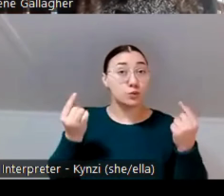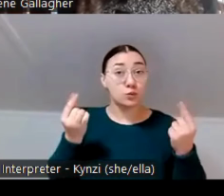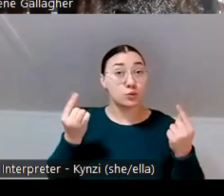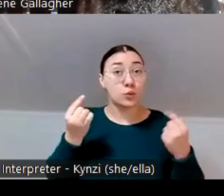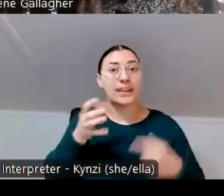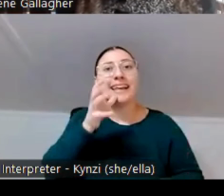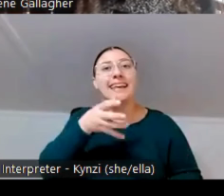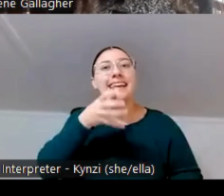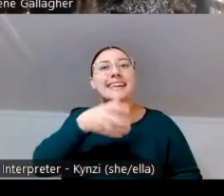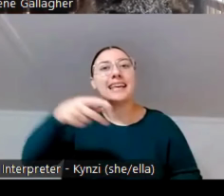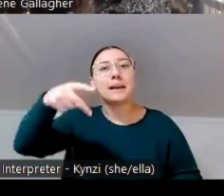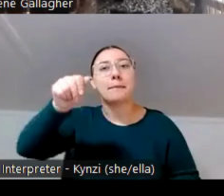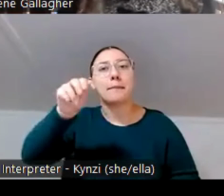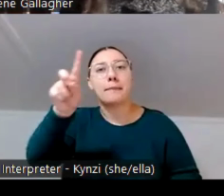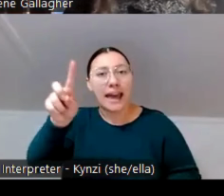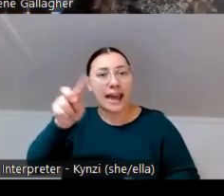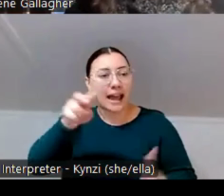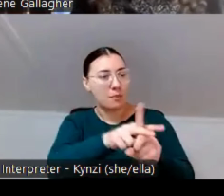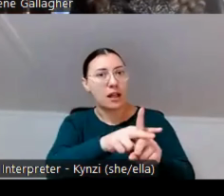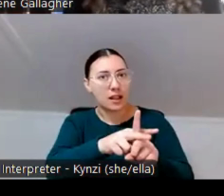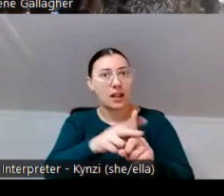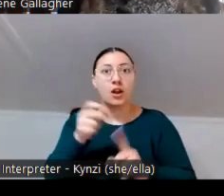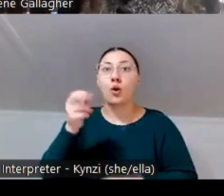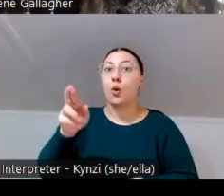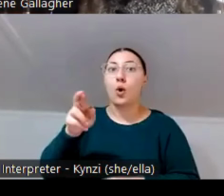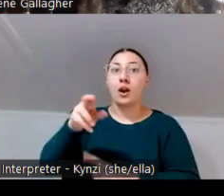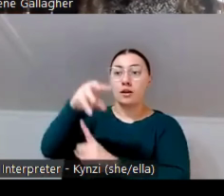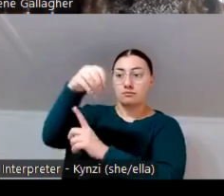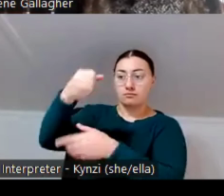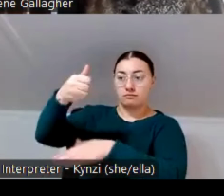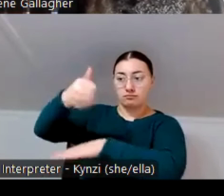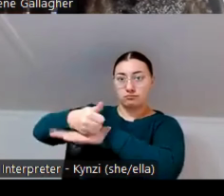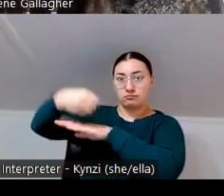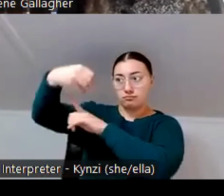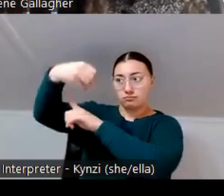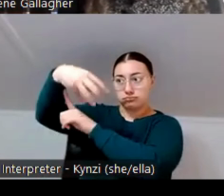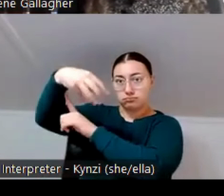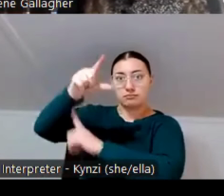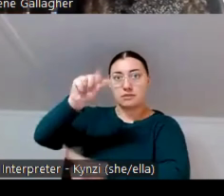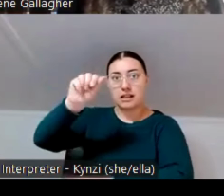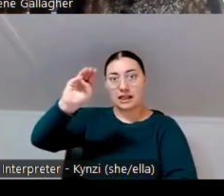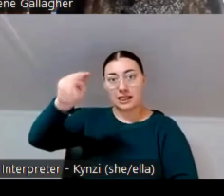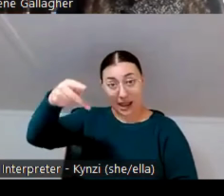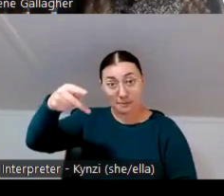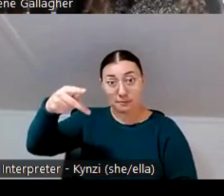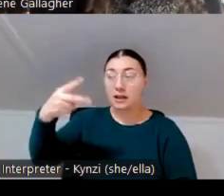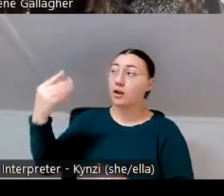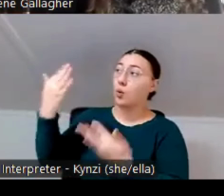or a heating lamp to get the feel of the sun.